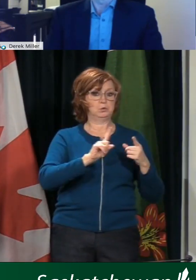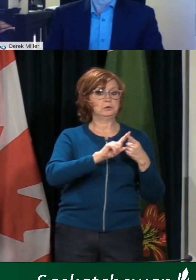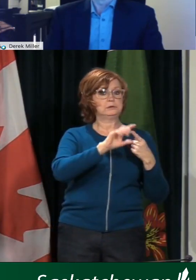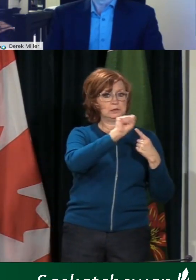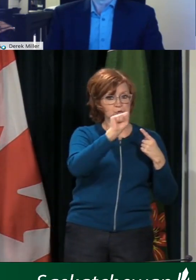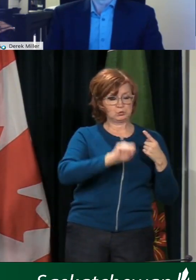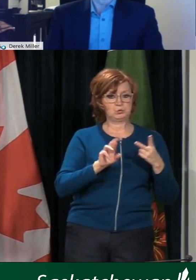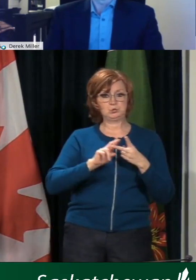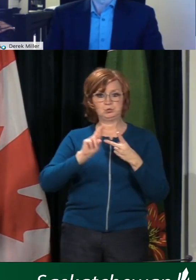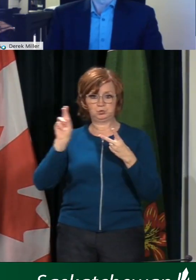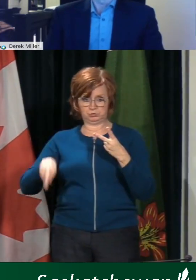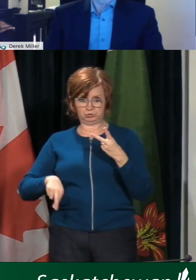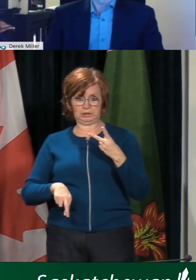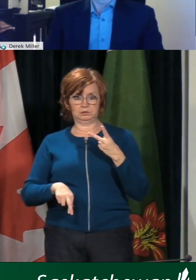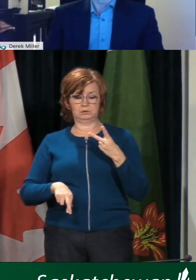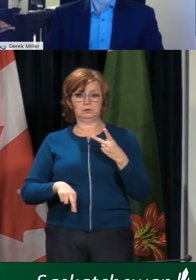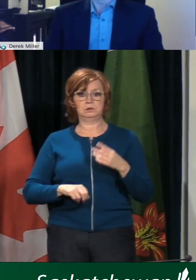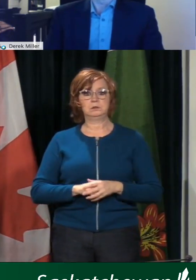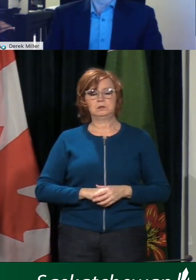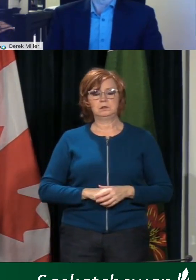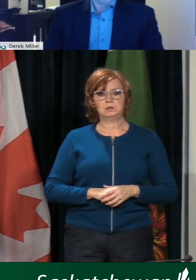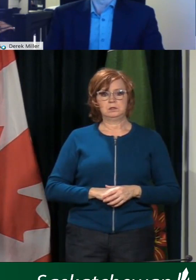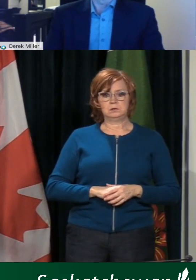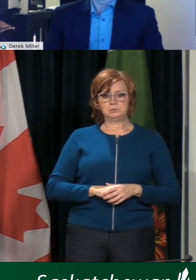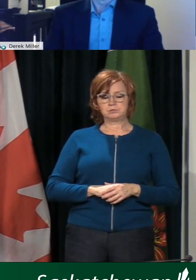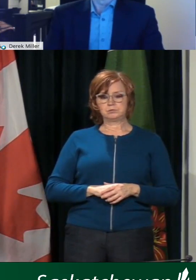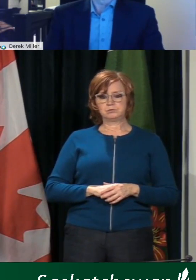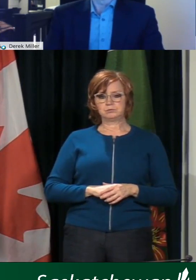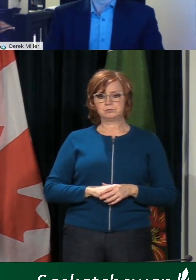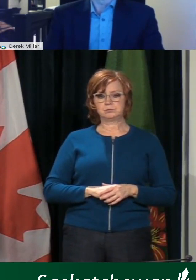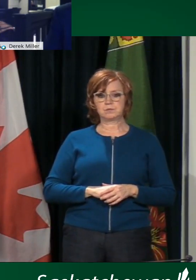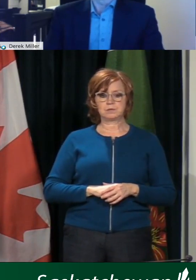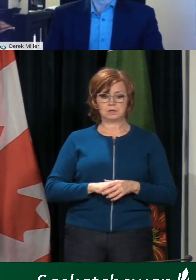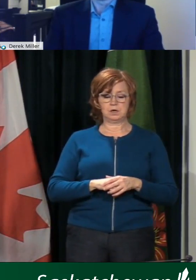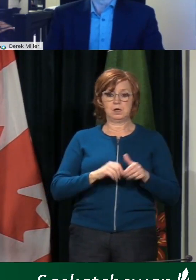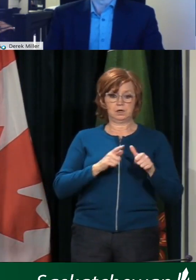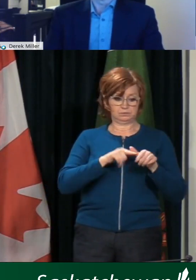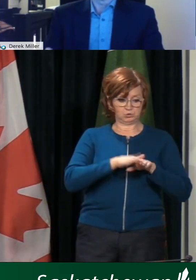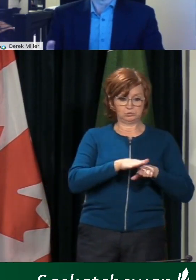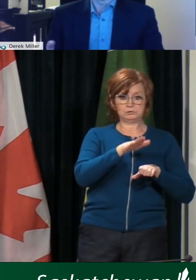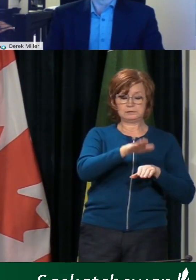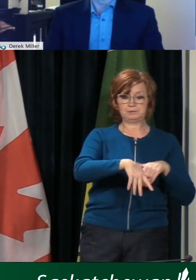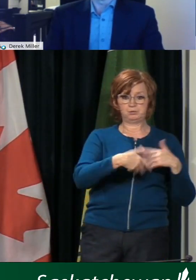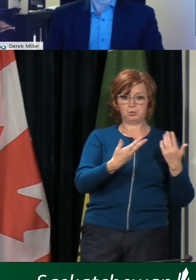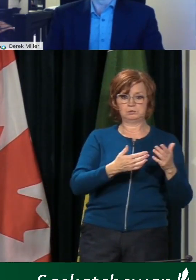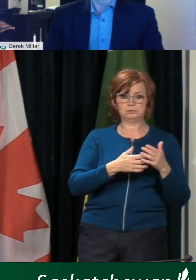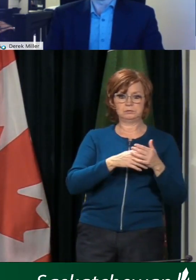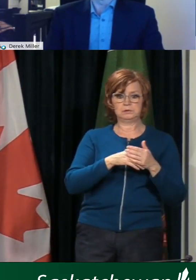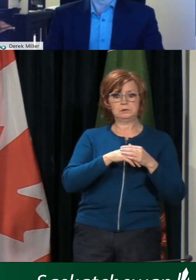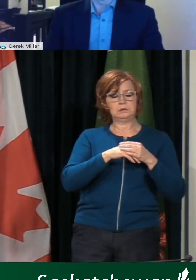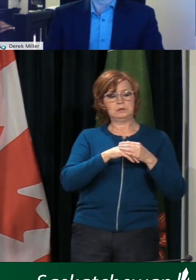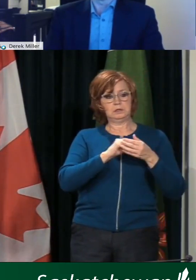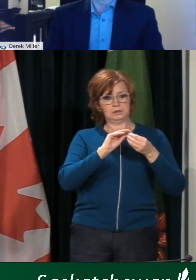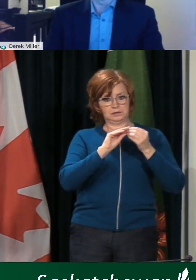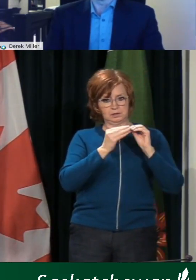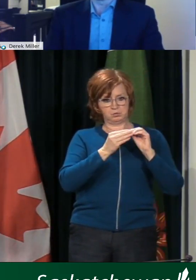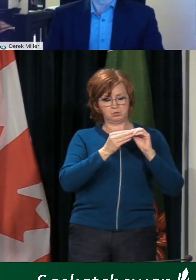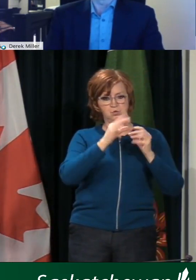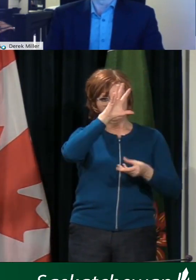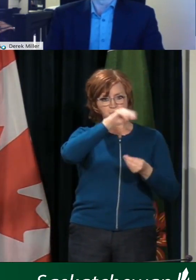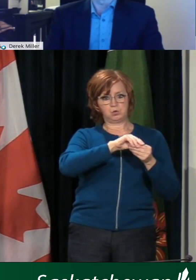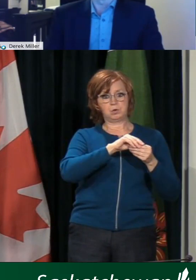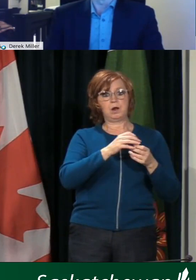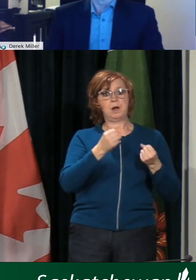Regina. It's based on 2 stages of activation. Stage 1 has a predefined number of beds,